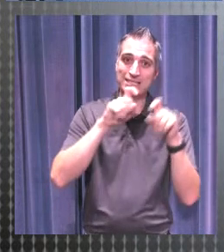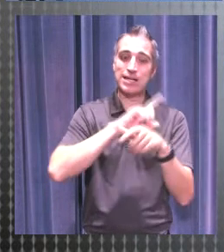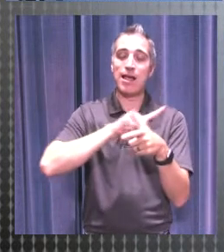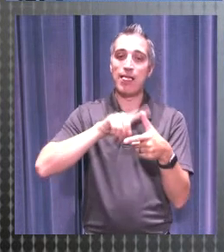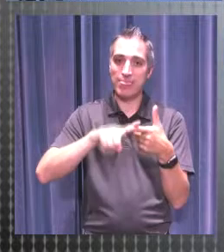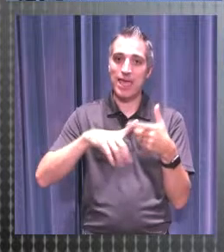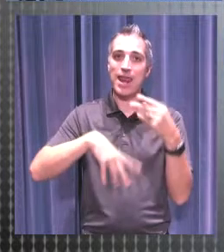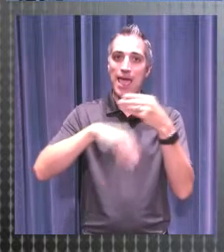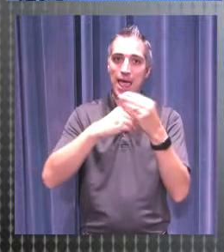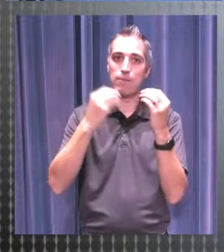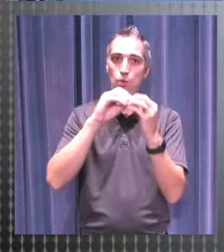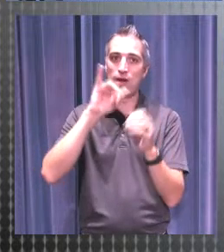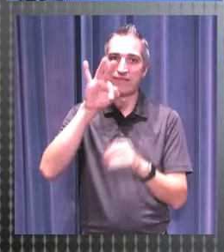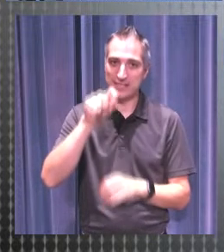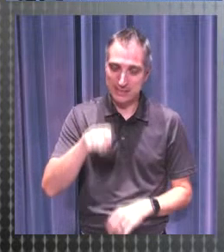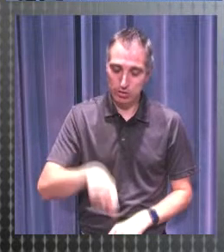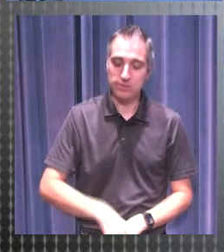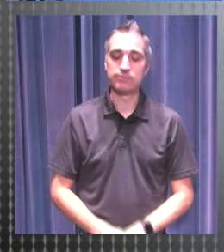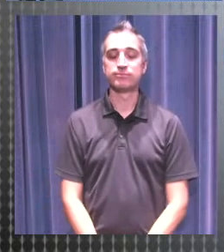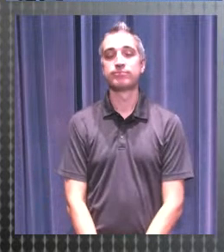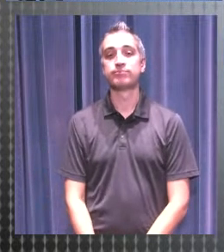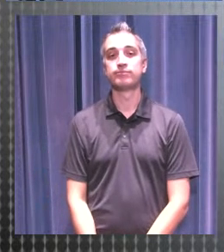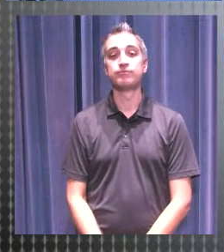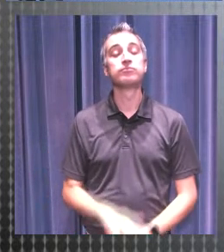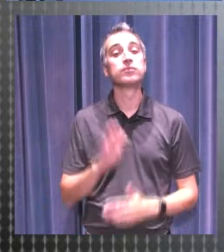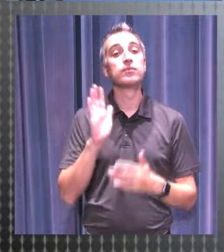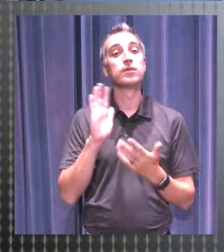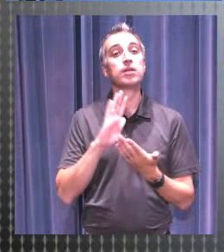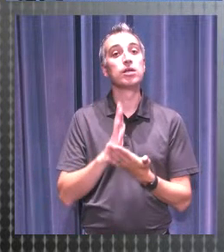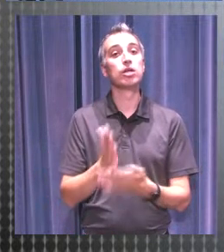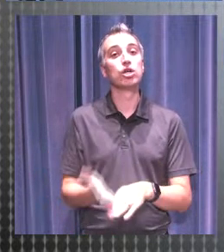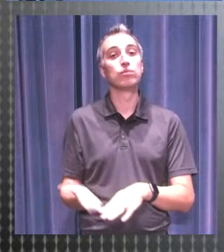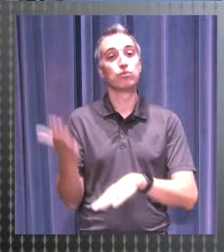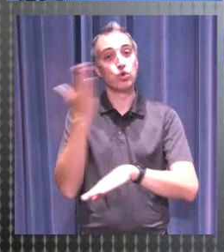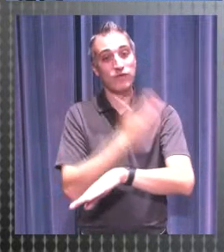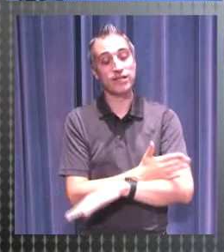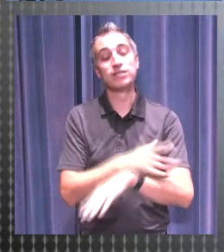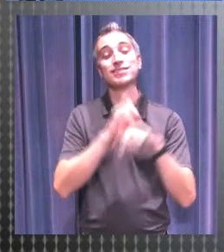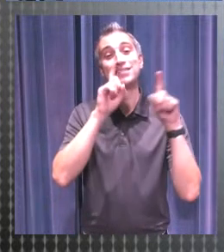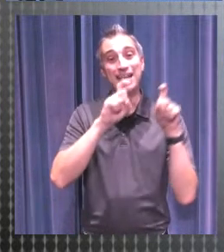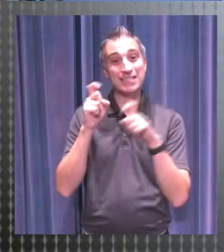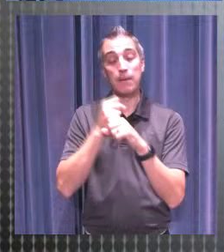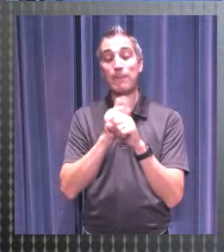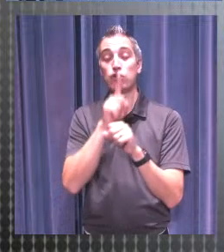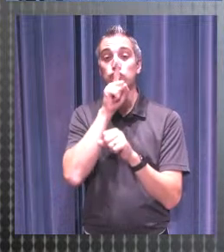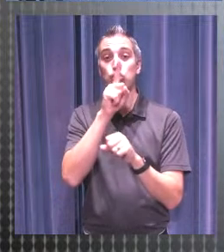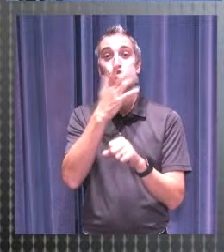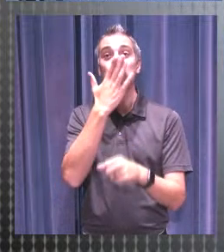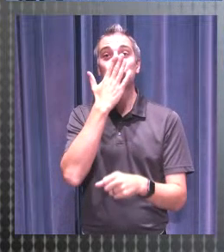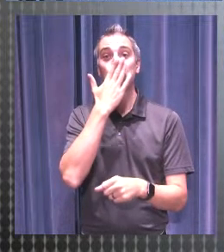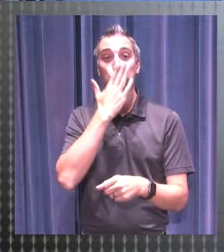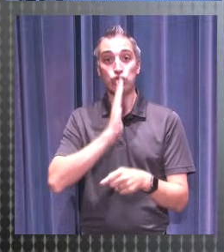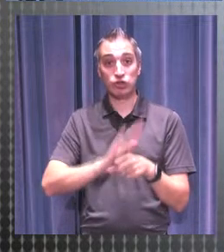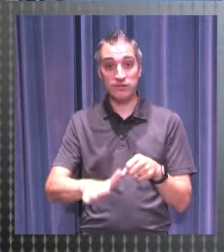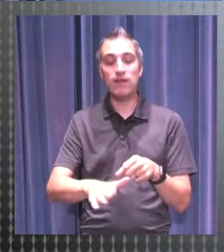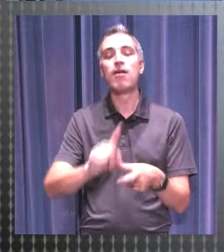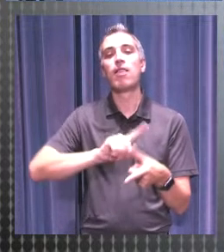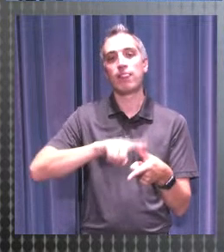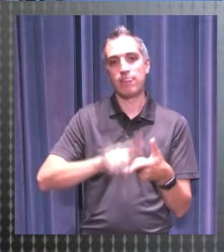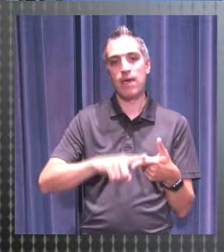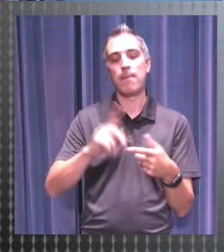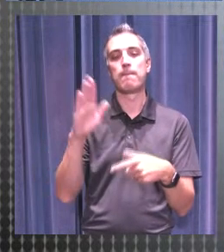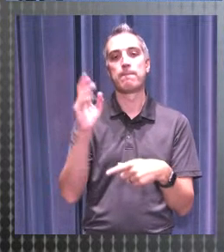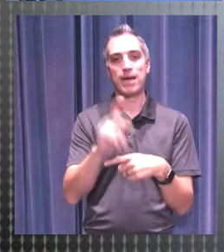re-adding if necessary, if that makes sense. So it's a matter of making better, testing to make sure it is good, and then going back and making additional